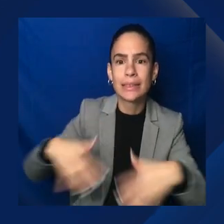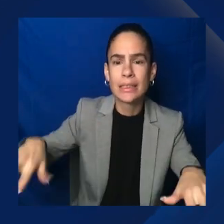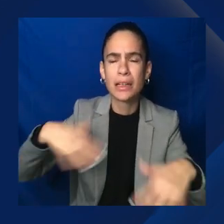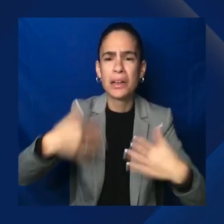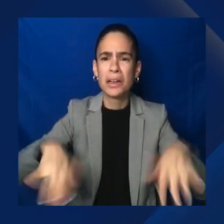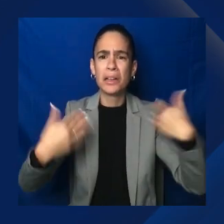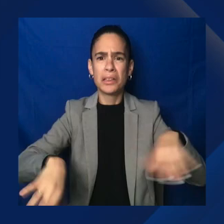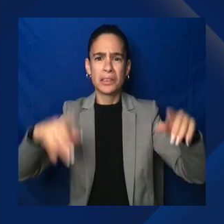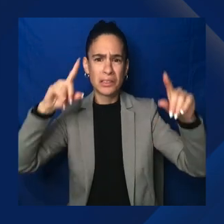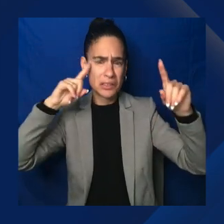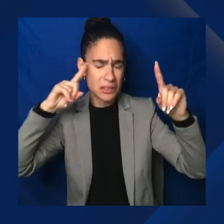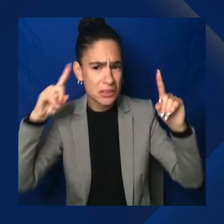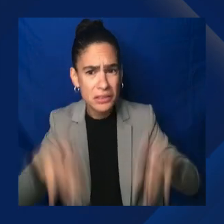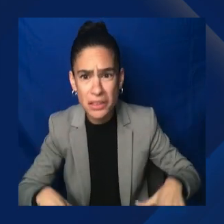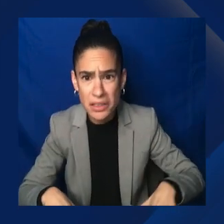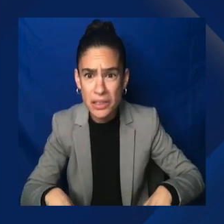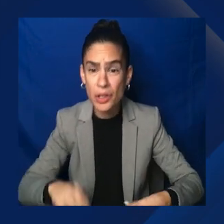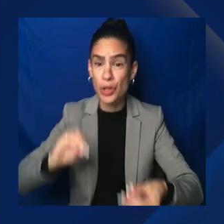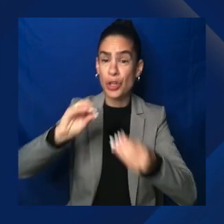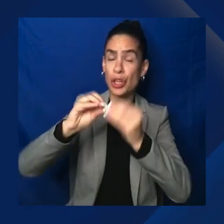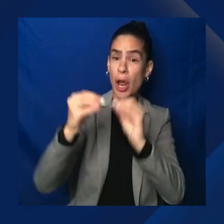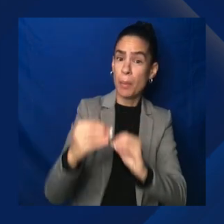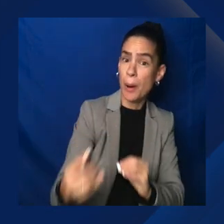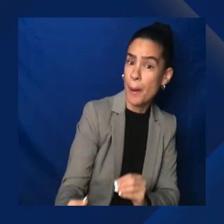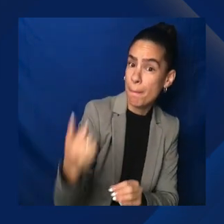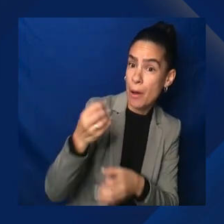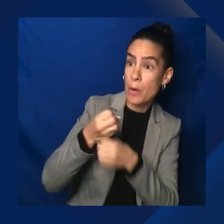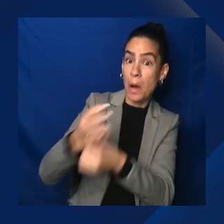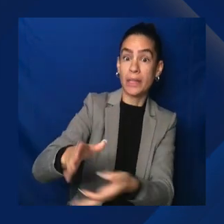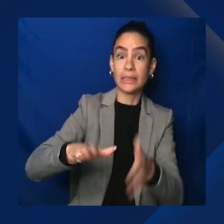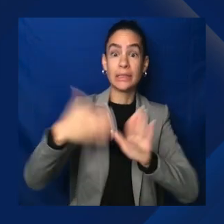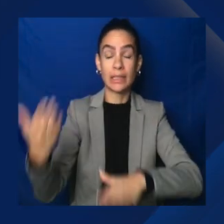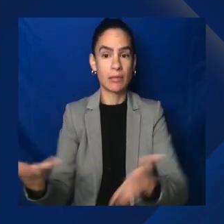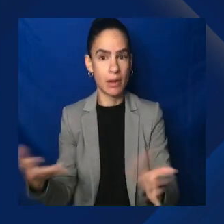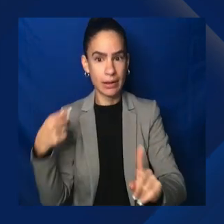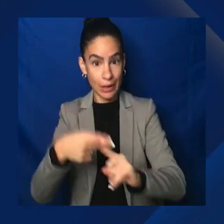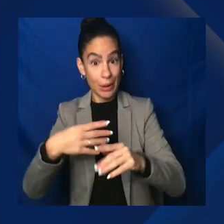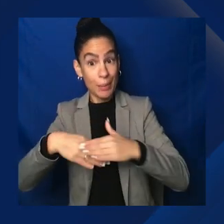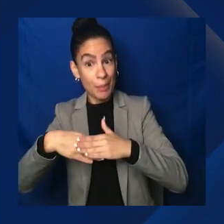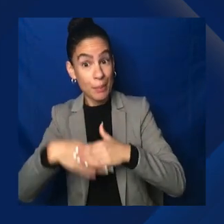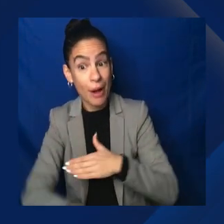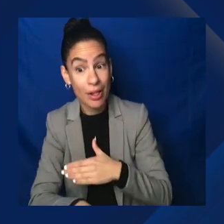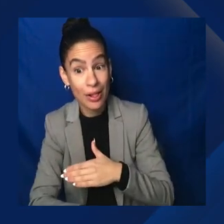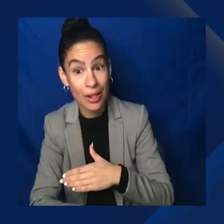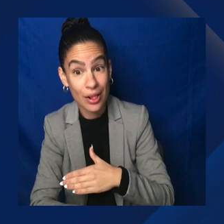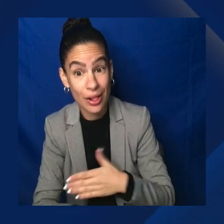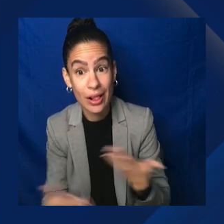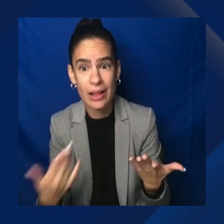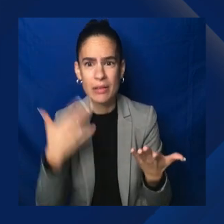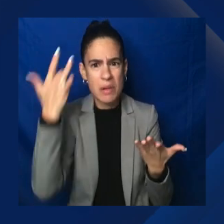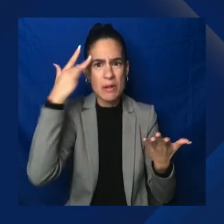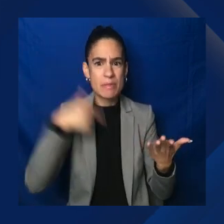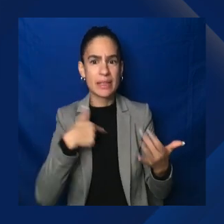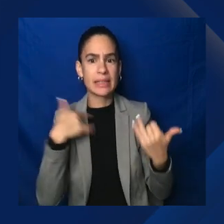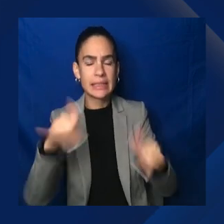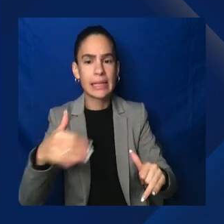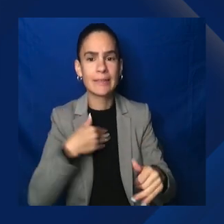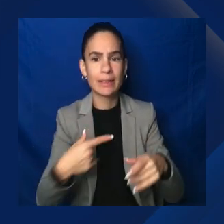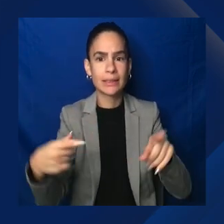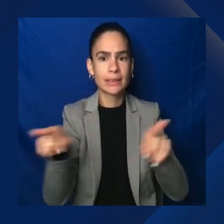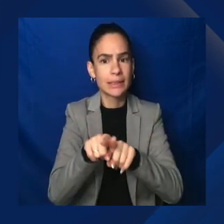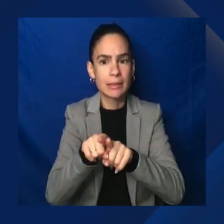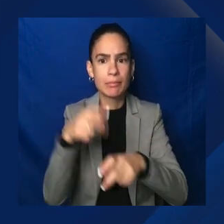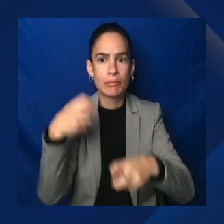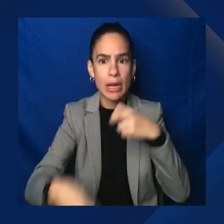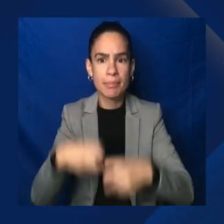of death on slave plantations. Why are we still dealing with these issues today? We have to take action right now, collectively, to make sure